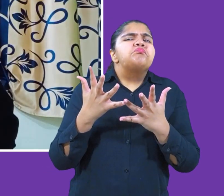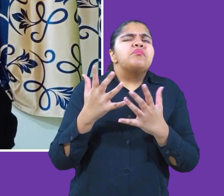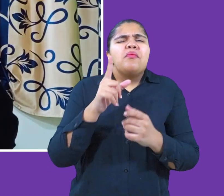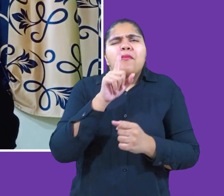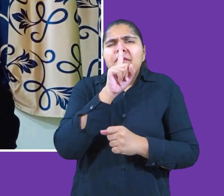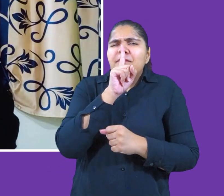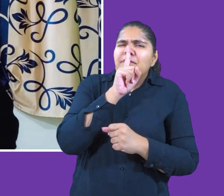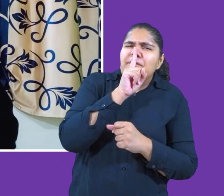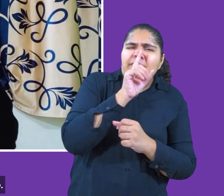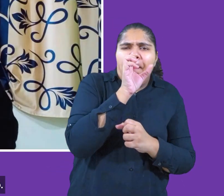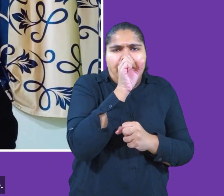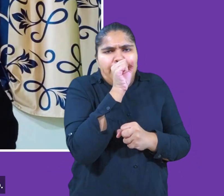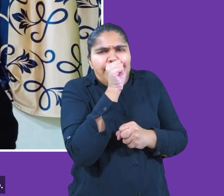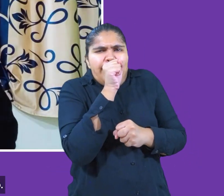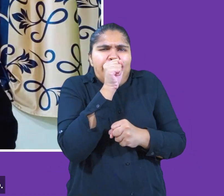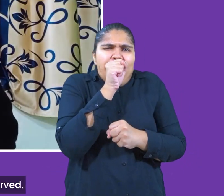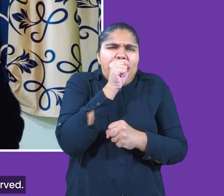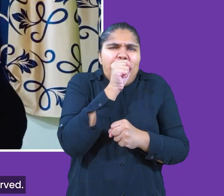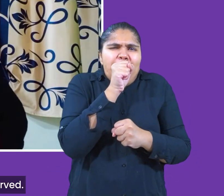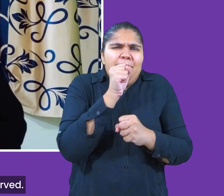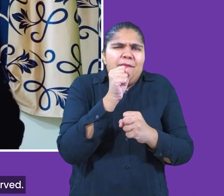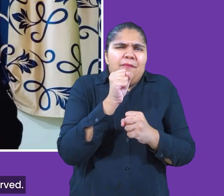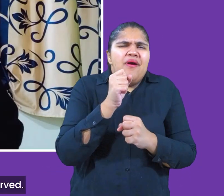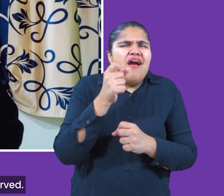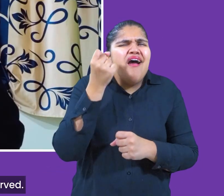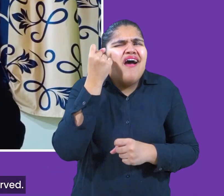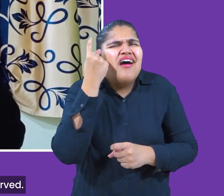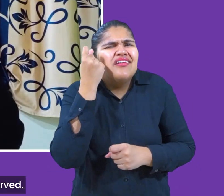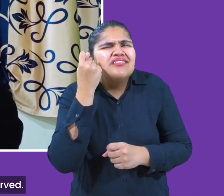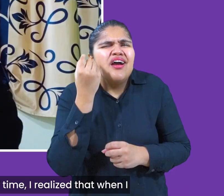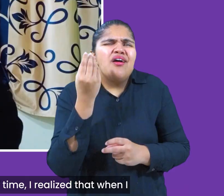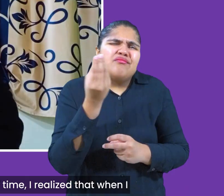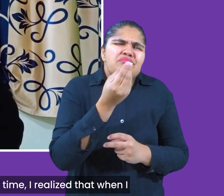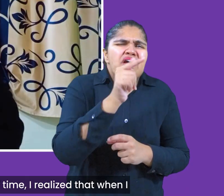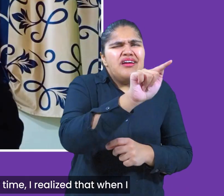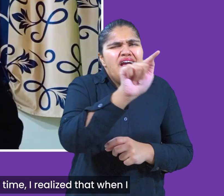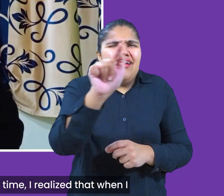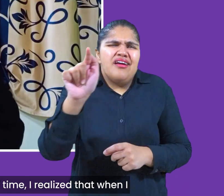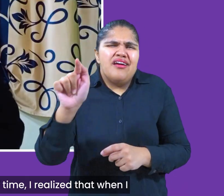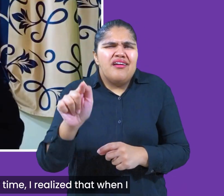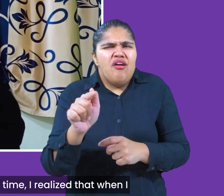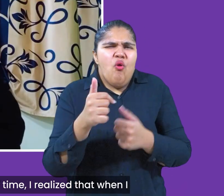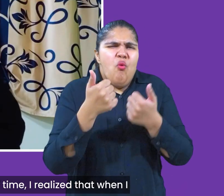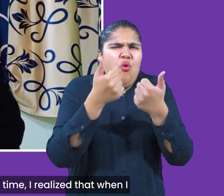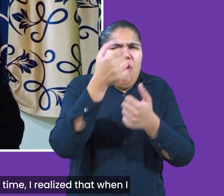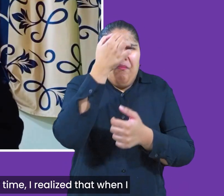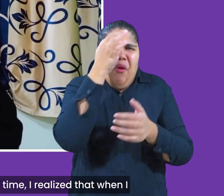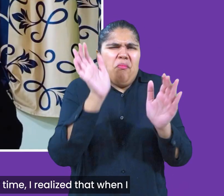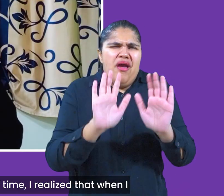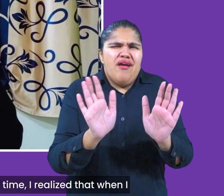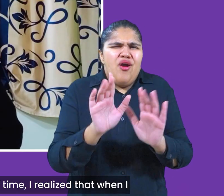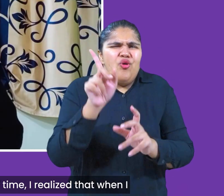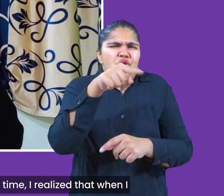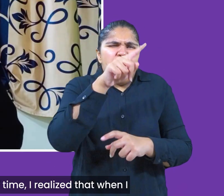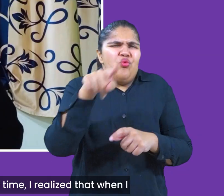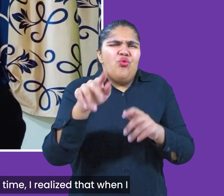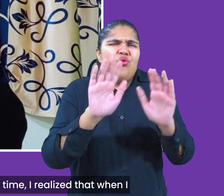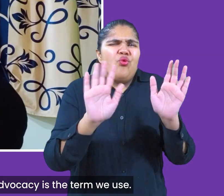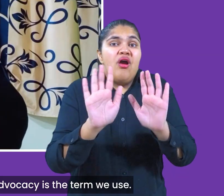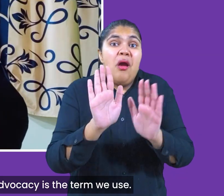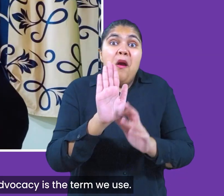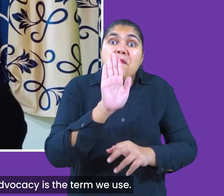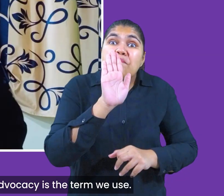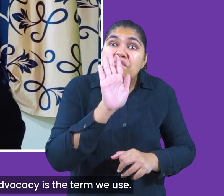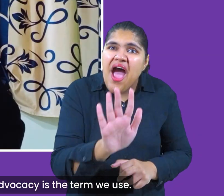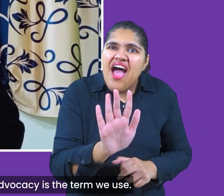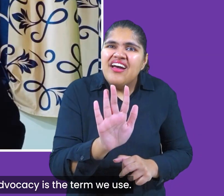it. It's okay. It's okay not to. It's okay to be reserved. But at the same time, like, over a point of time, I realized that when I